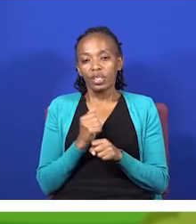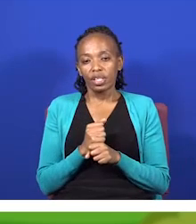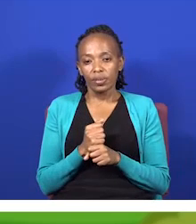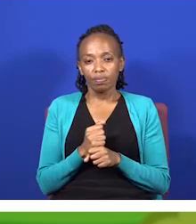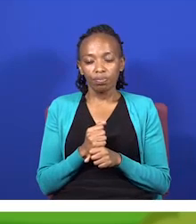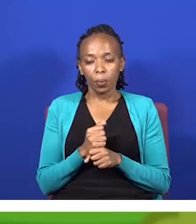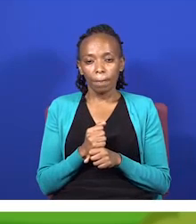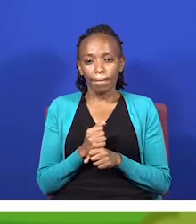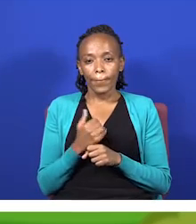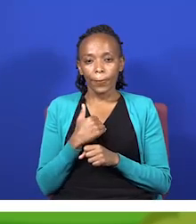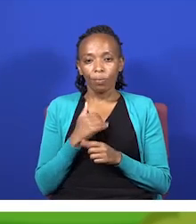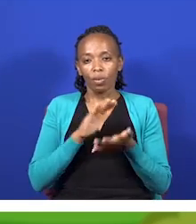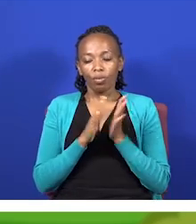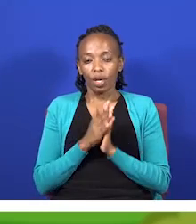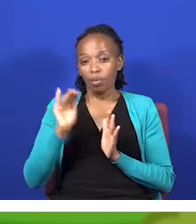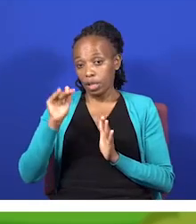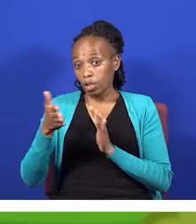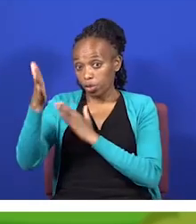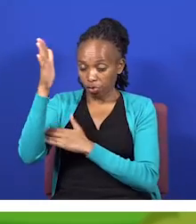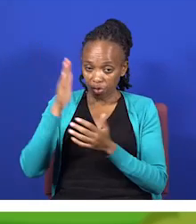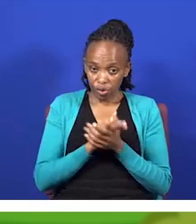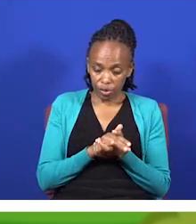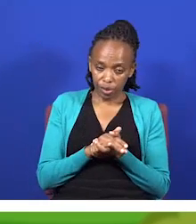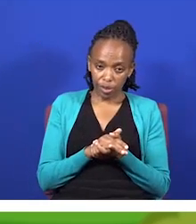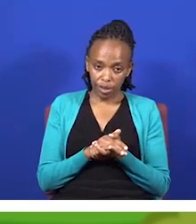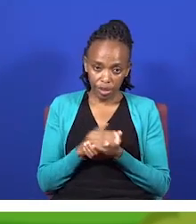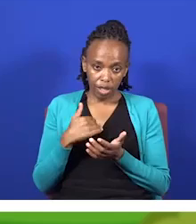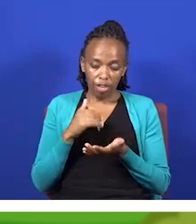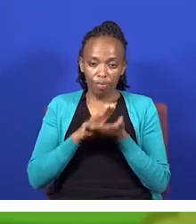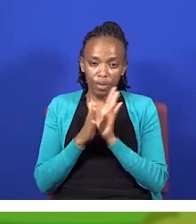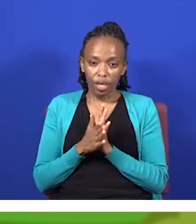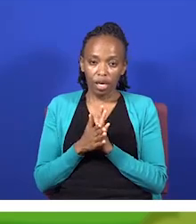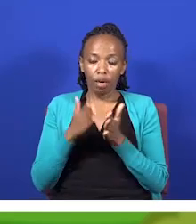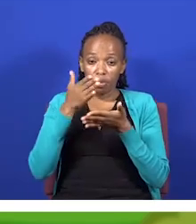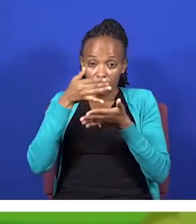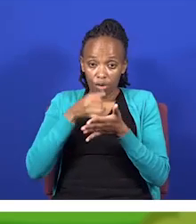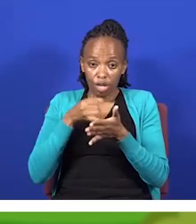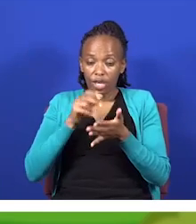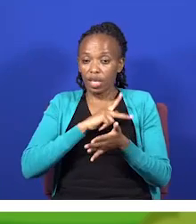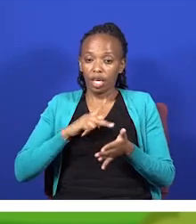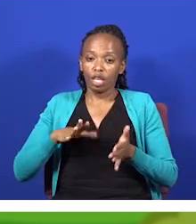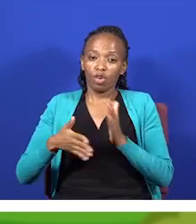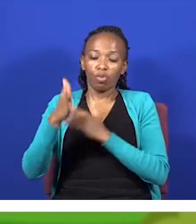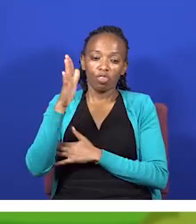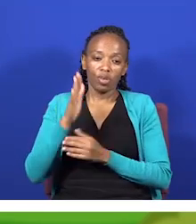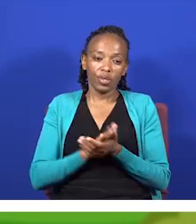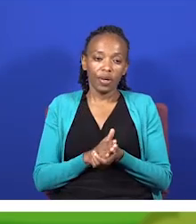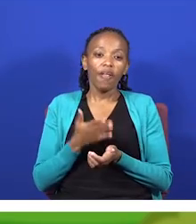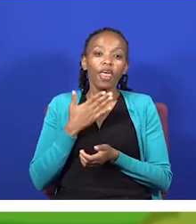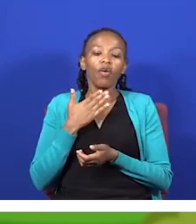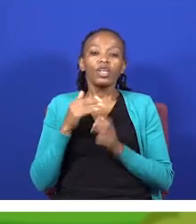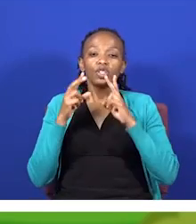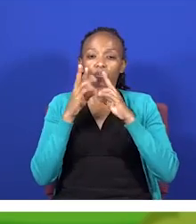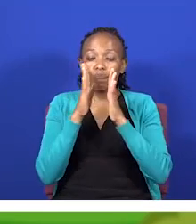You have become a child of God. You have become part of the kingdom of God, boys and girls. I would like to